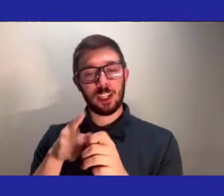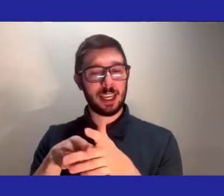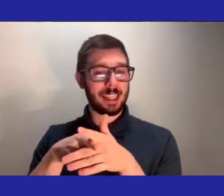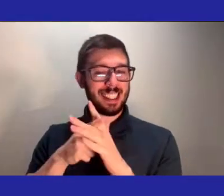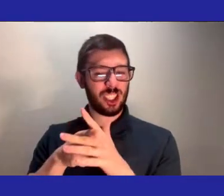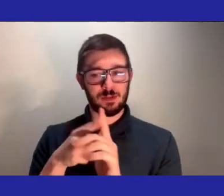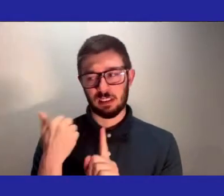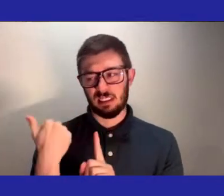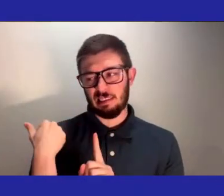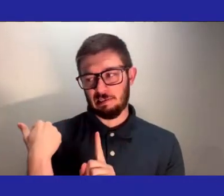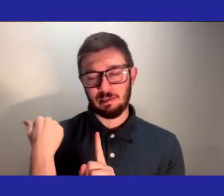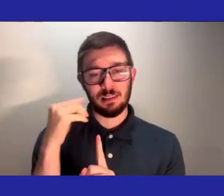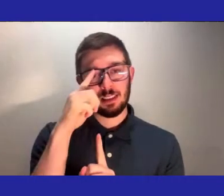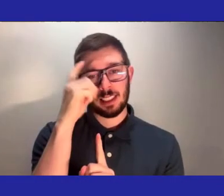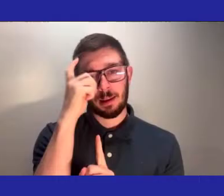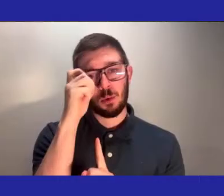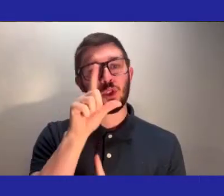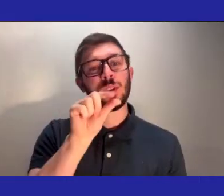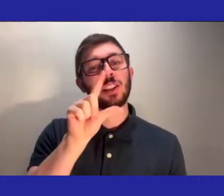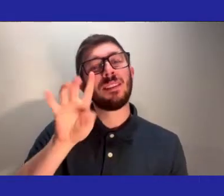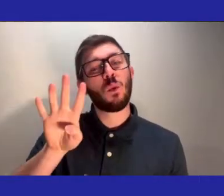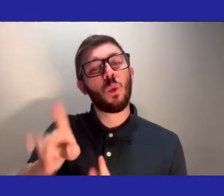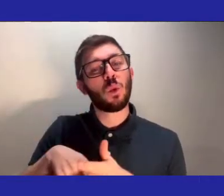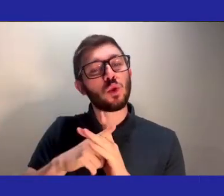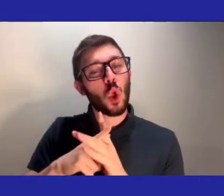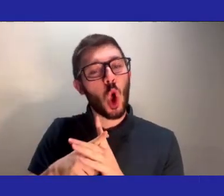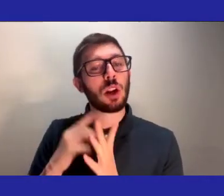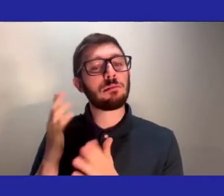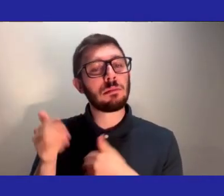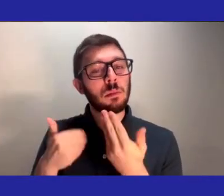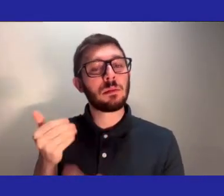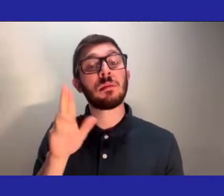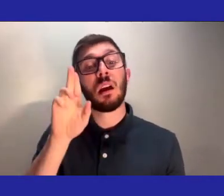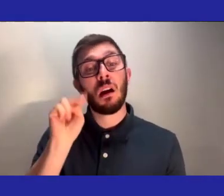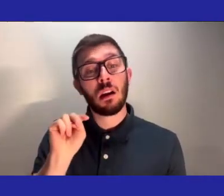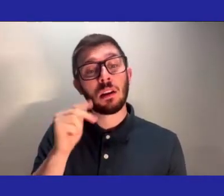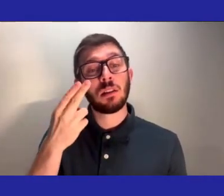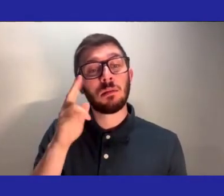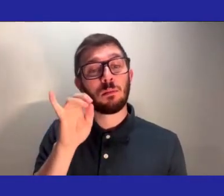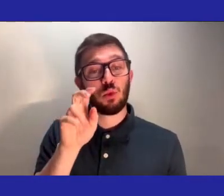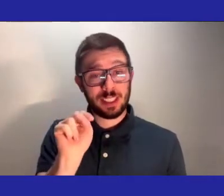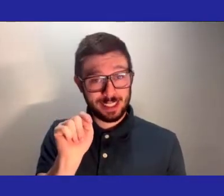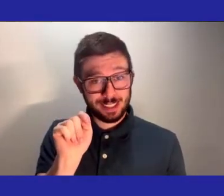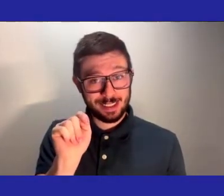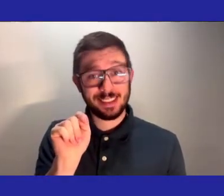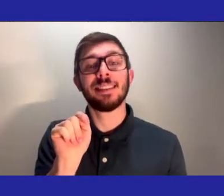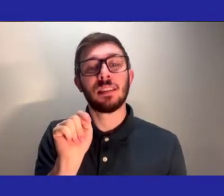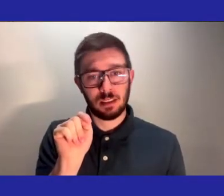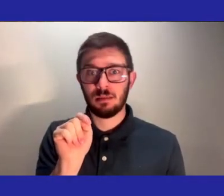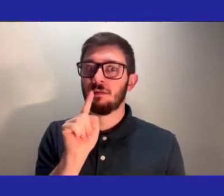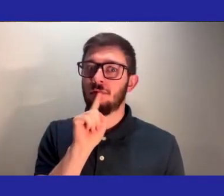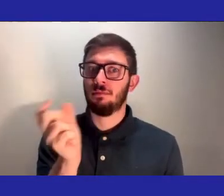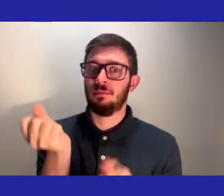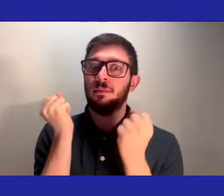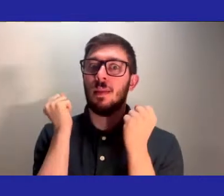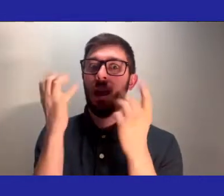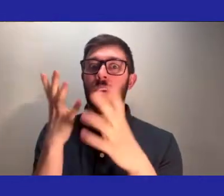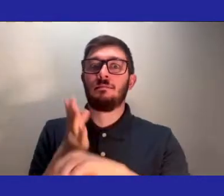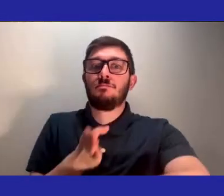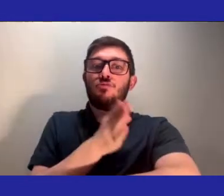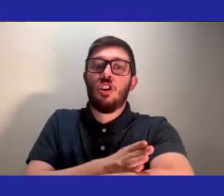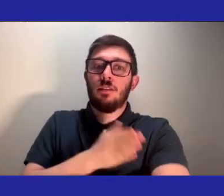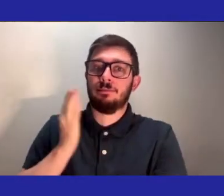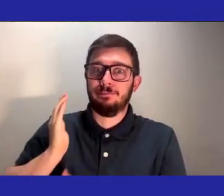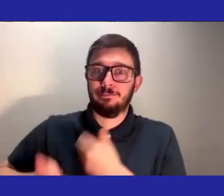of 2024. This is the Unprint. And I can say that we've done a lot of progress in this area. We began